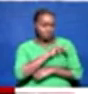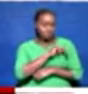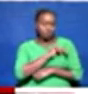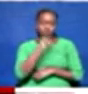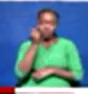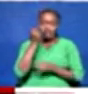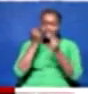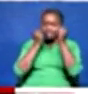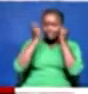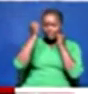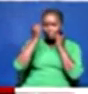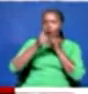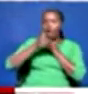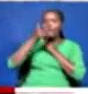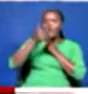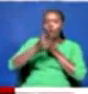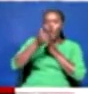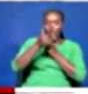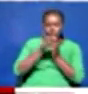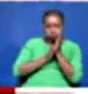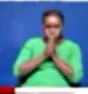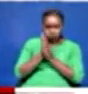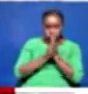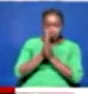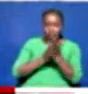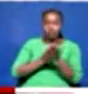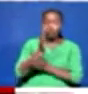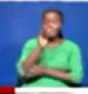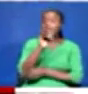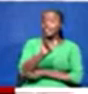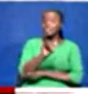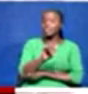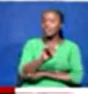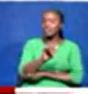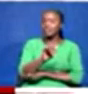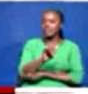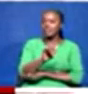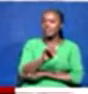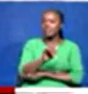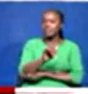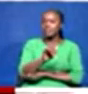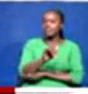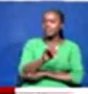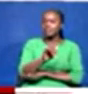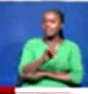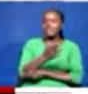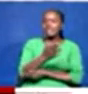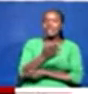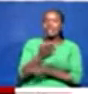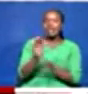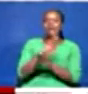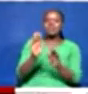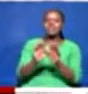by always endeavoring and ensuring that the arrowhead is sharpened.